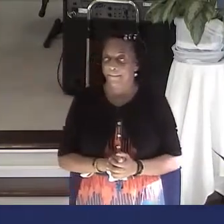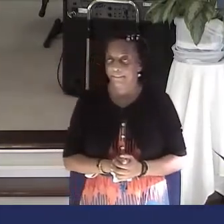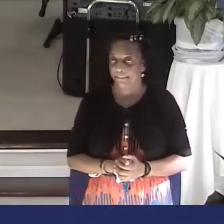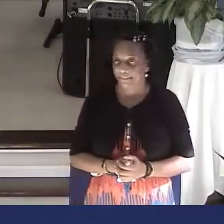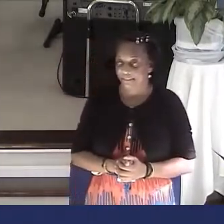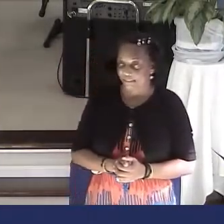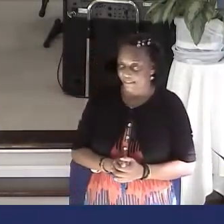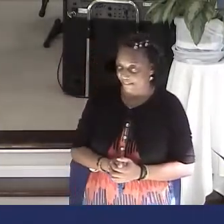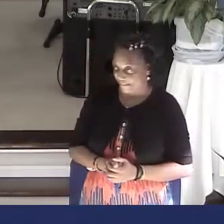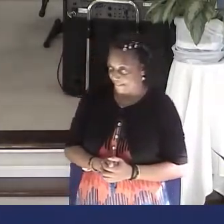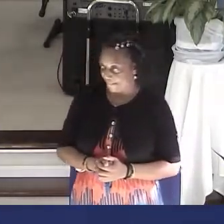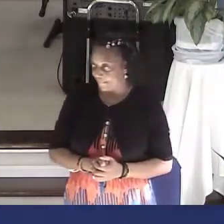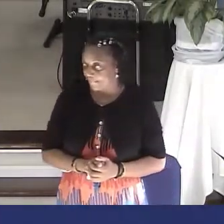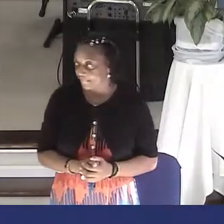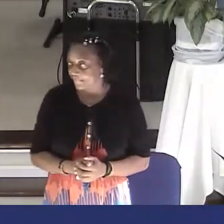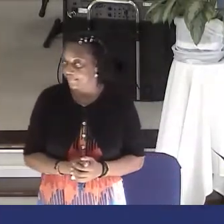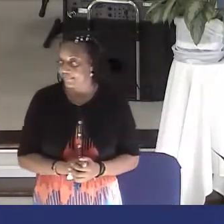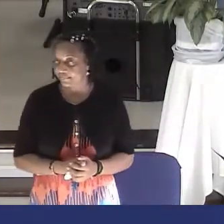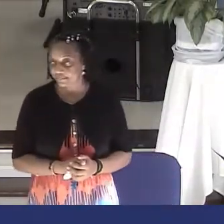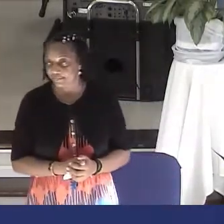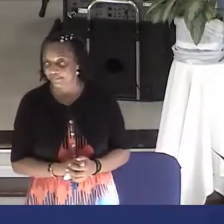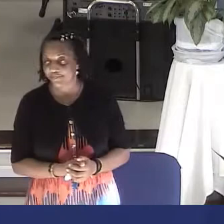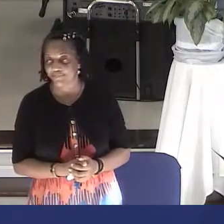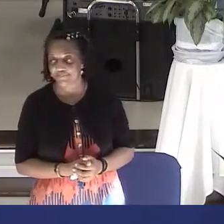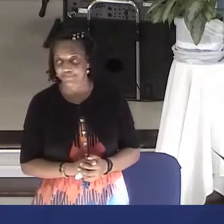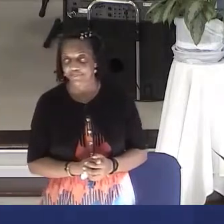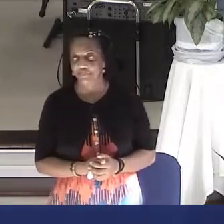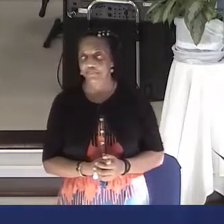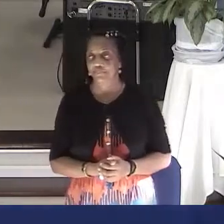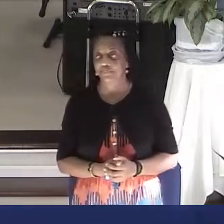Take us beyond the veil. Hallelujah.